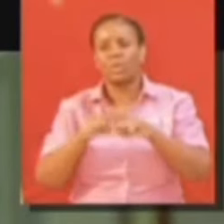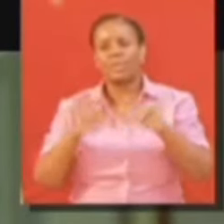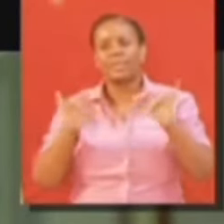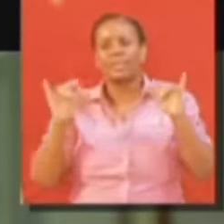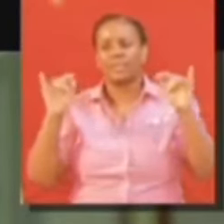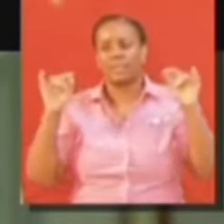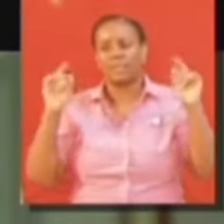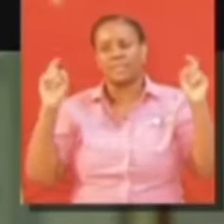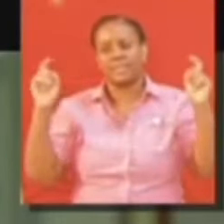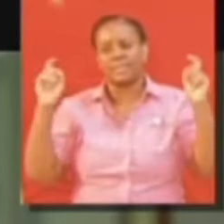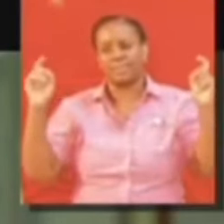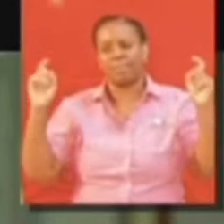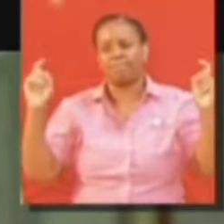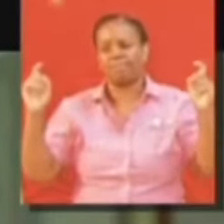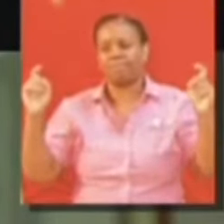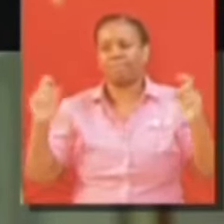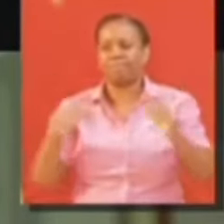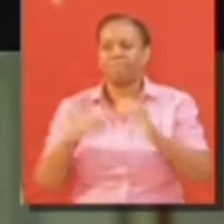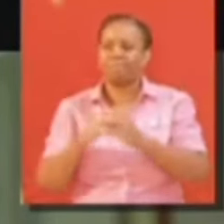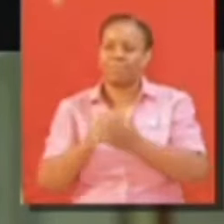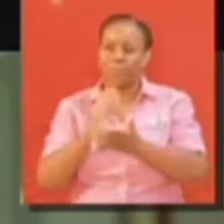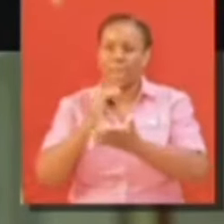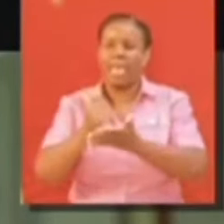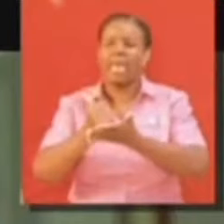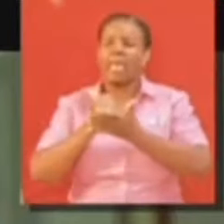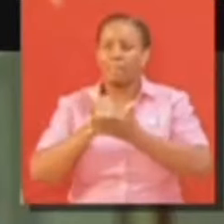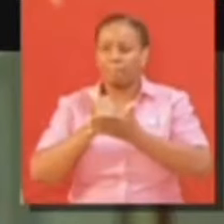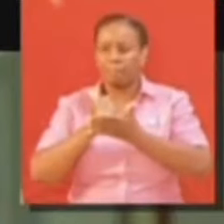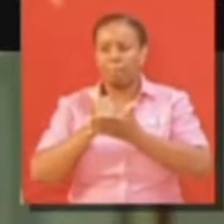this pandemic implemented for your benefit.